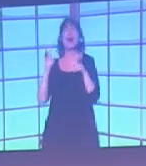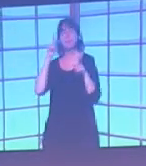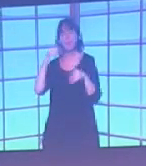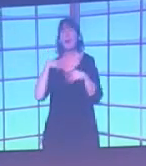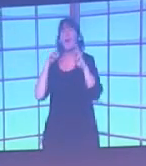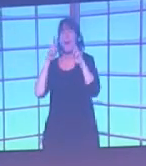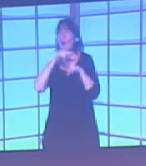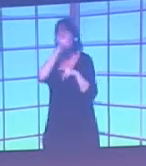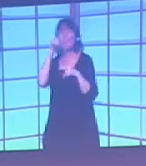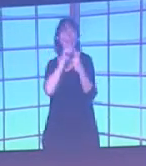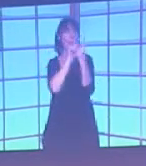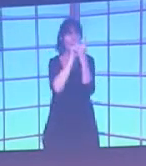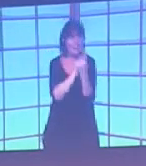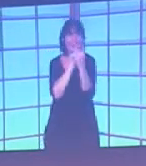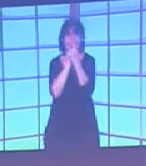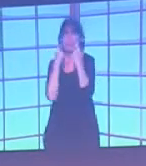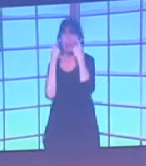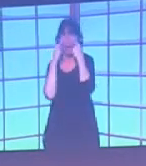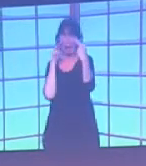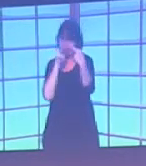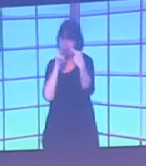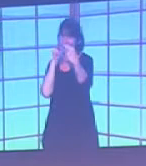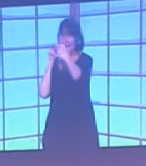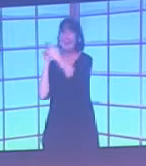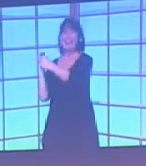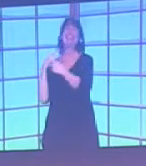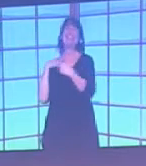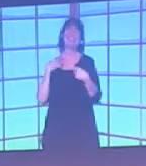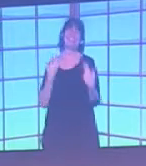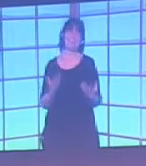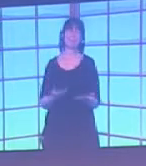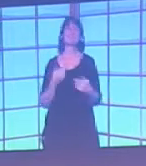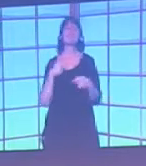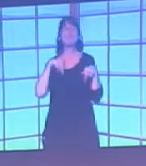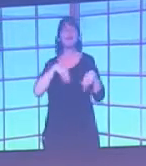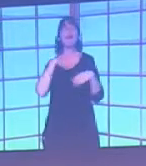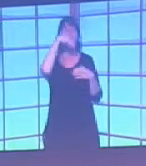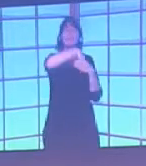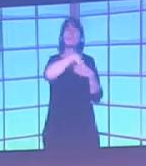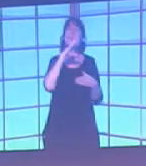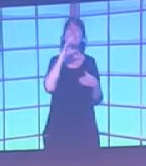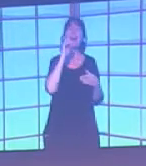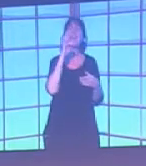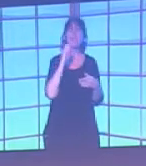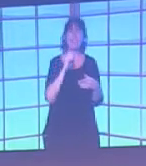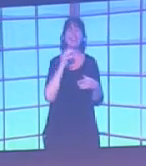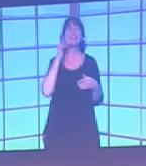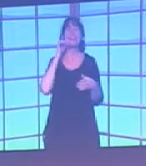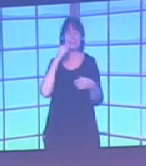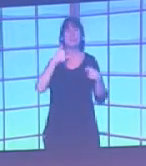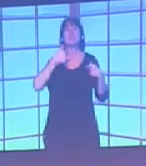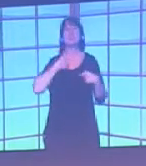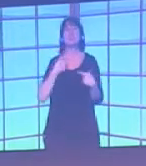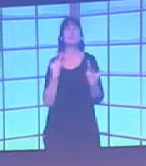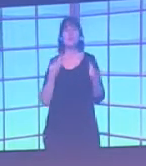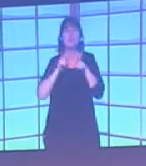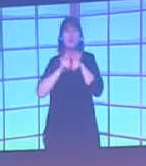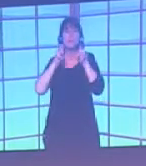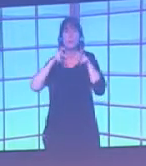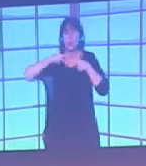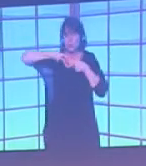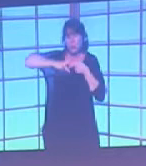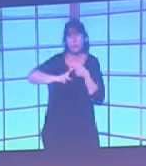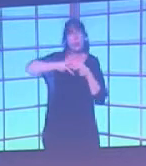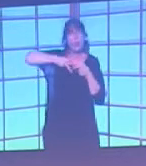look forward to that. So as CAFE, we can provide the tools and materials